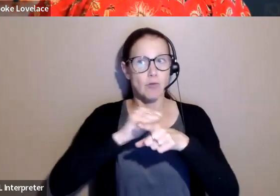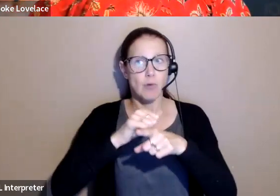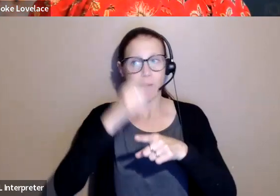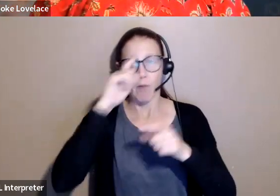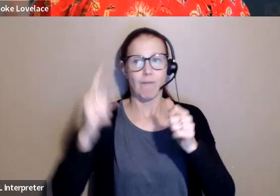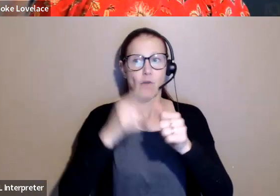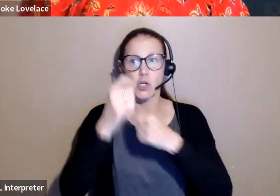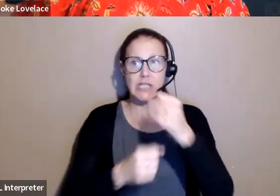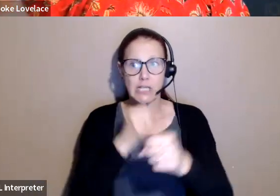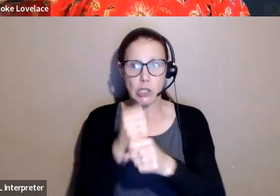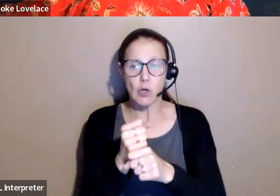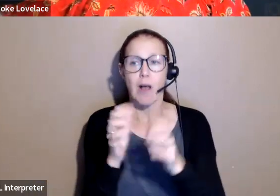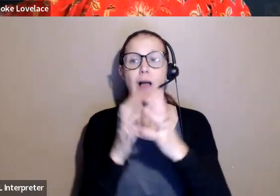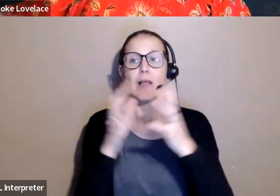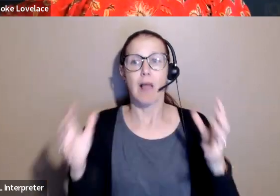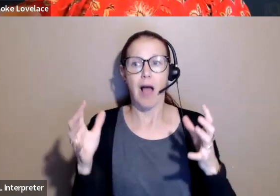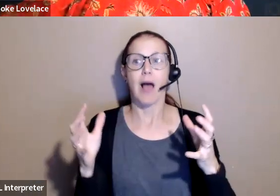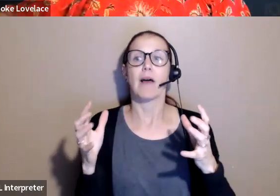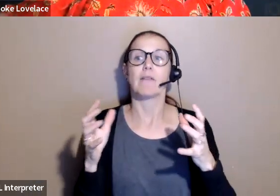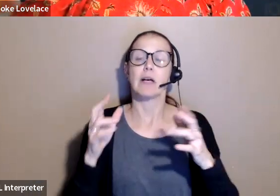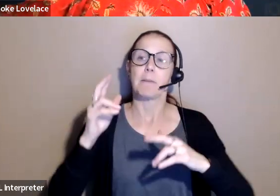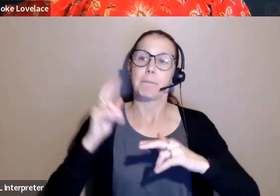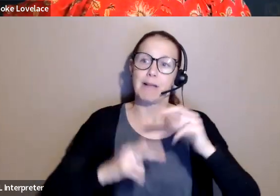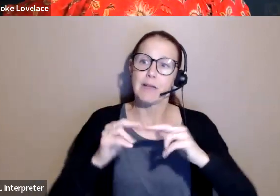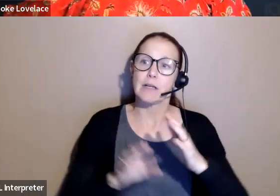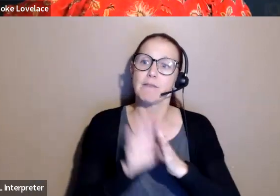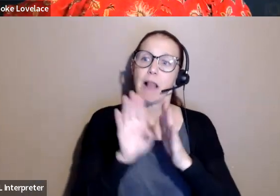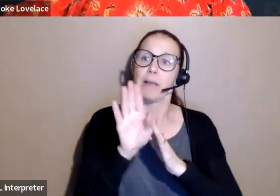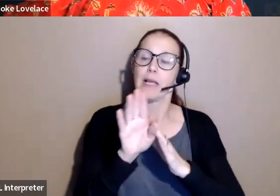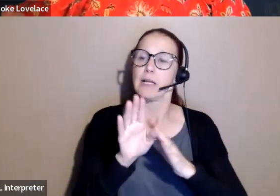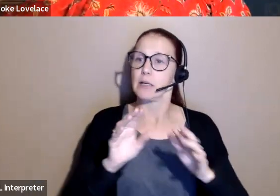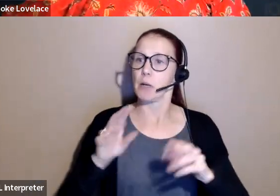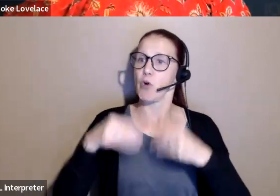year, what I would say is they've been doing a lot of capacity building, getting providers ready.